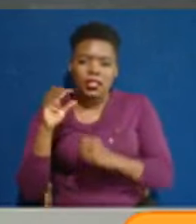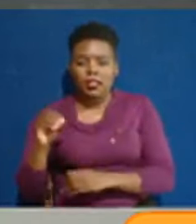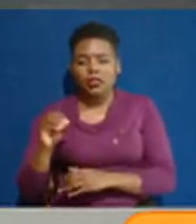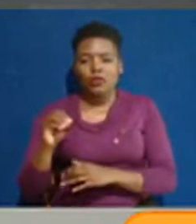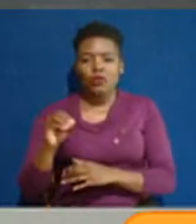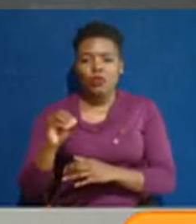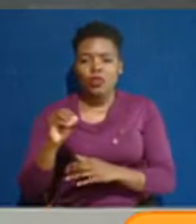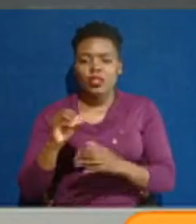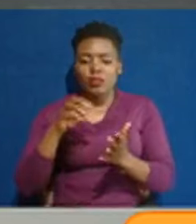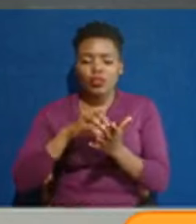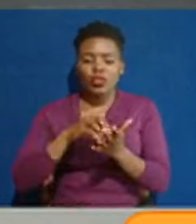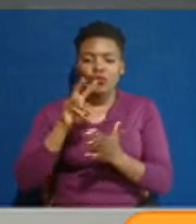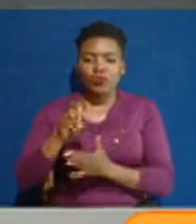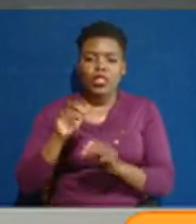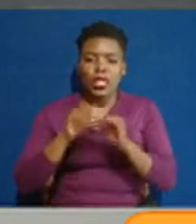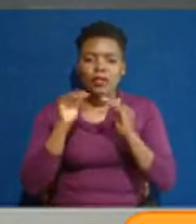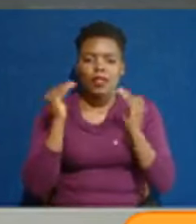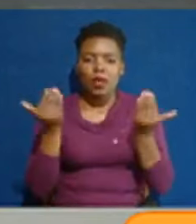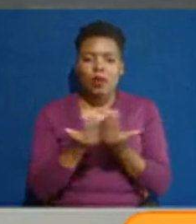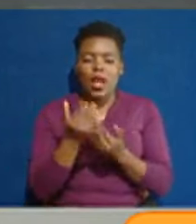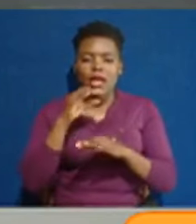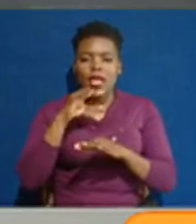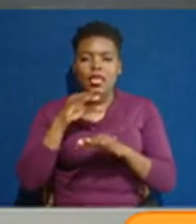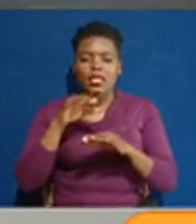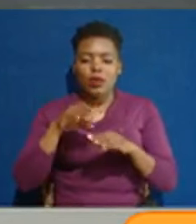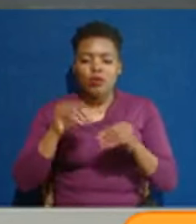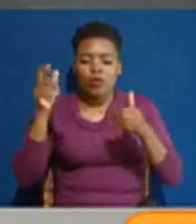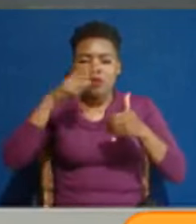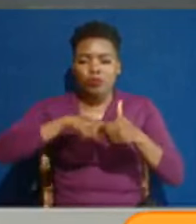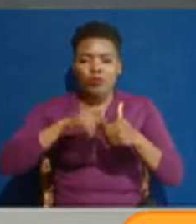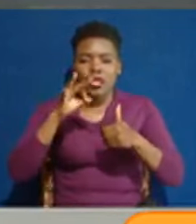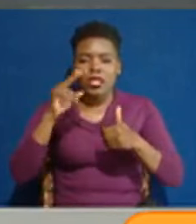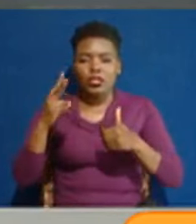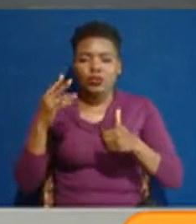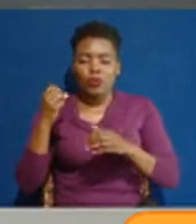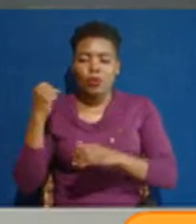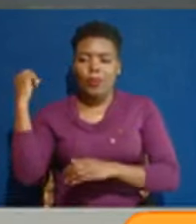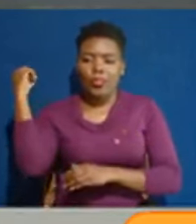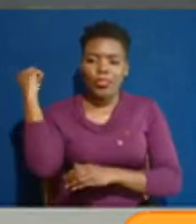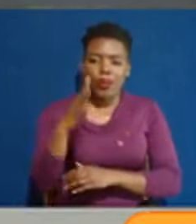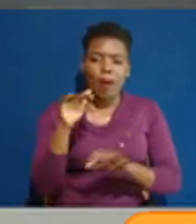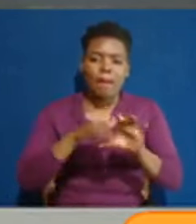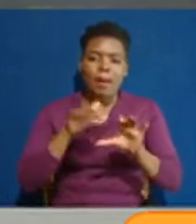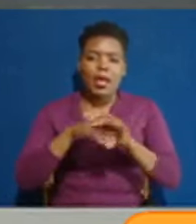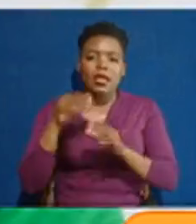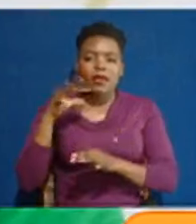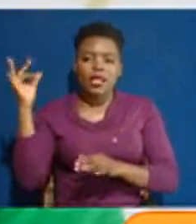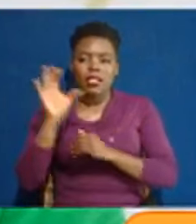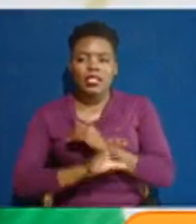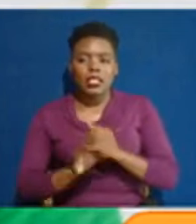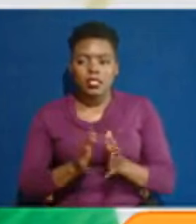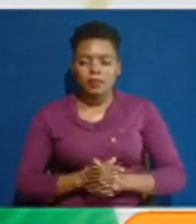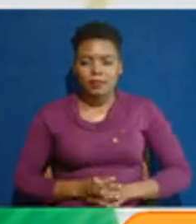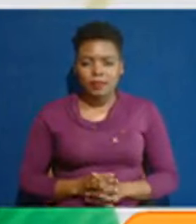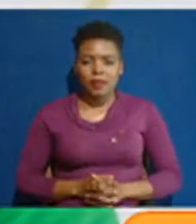he is ranked 20th in the world, earning him a slot among the 32 throwers at the game in Paris.